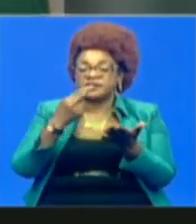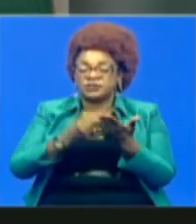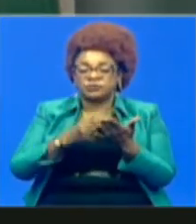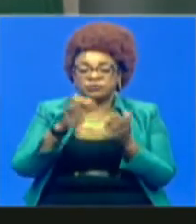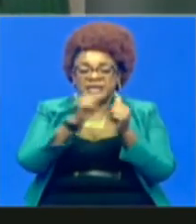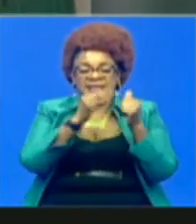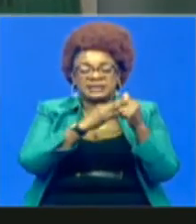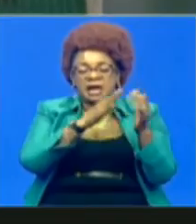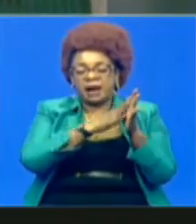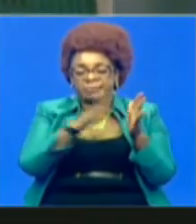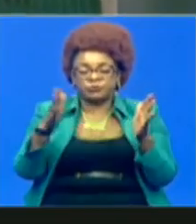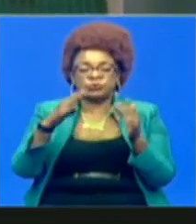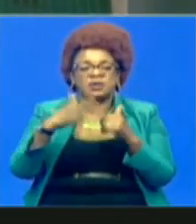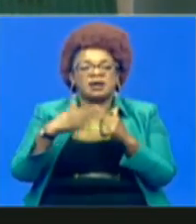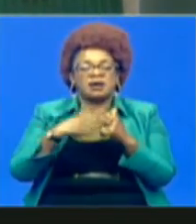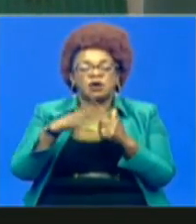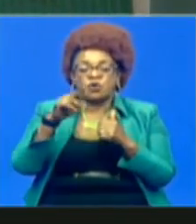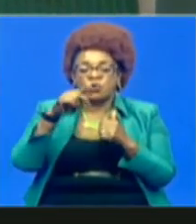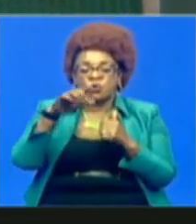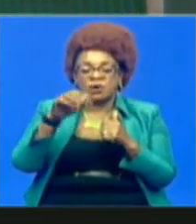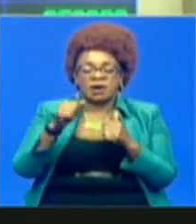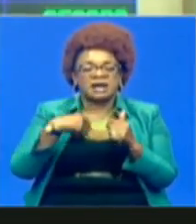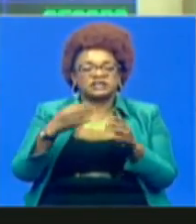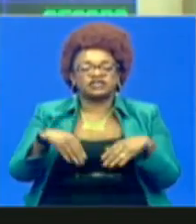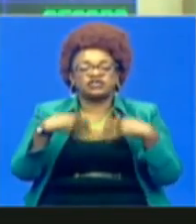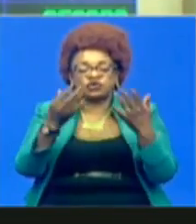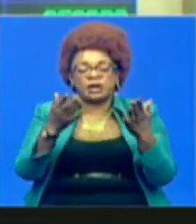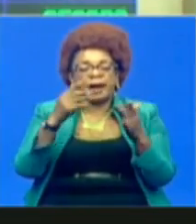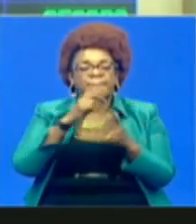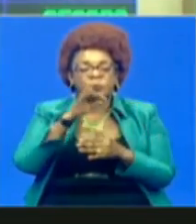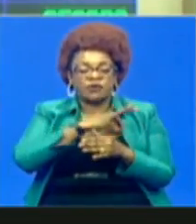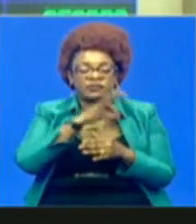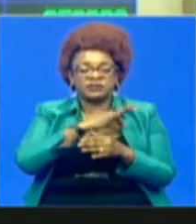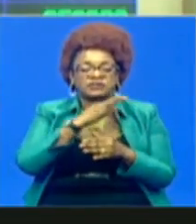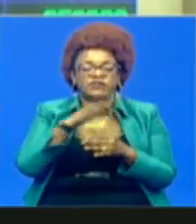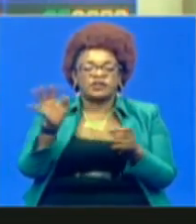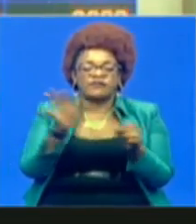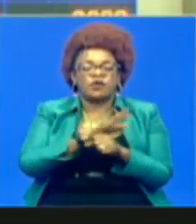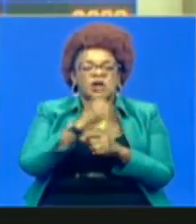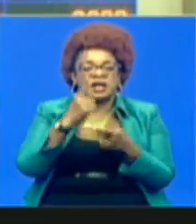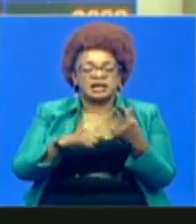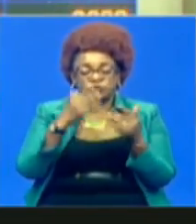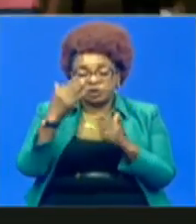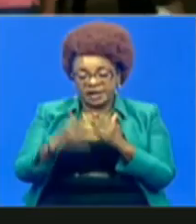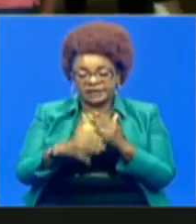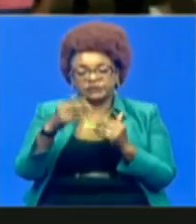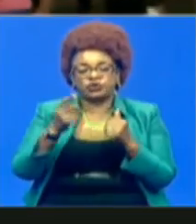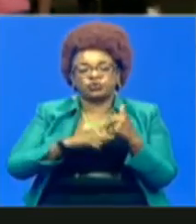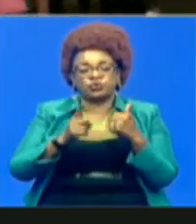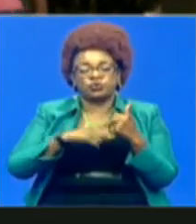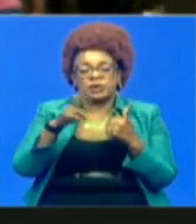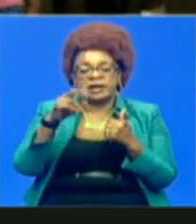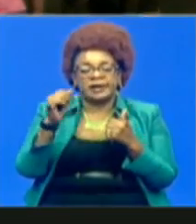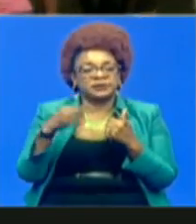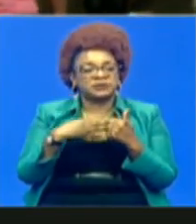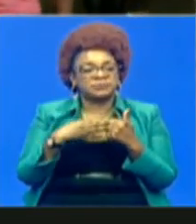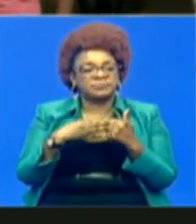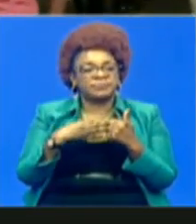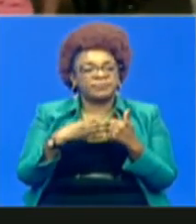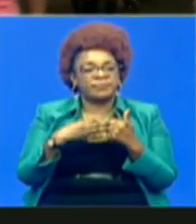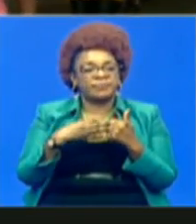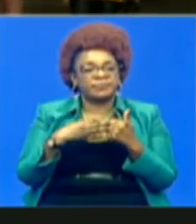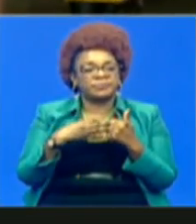billion shillings. Unga has simultaneously issued a profit warning for the full year ending June 2019. The Nairobi Securities Exchange